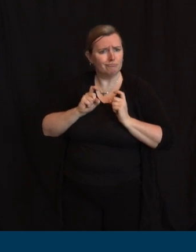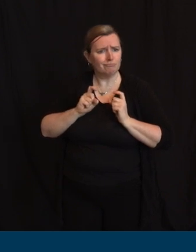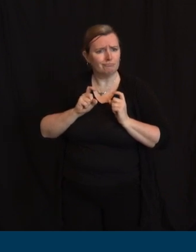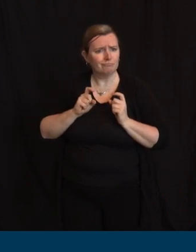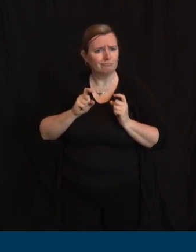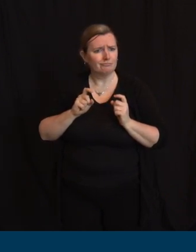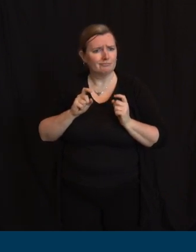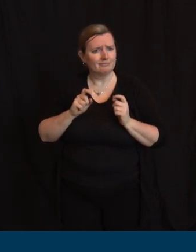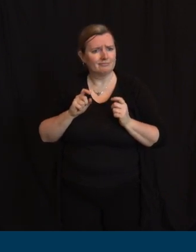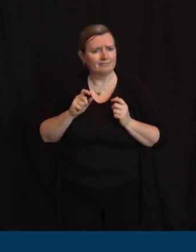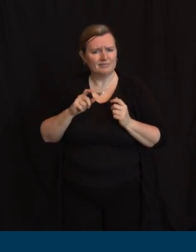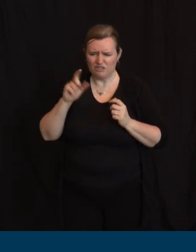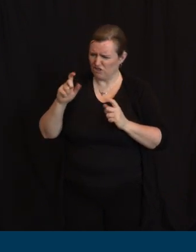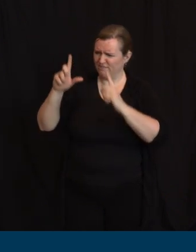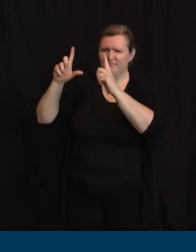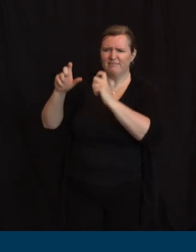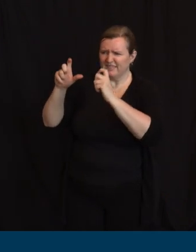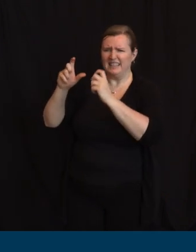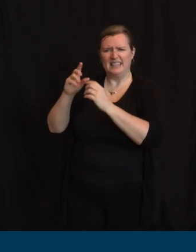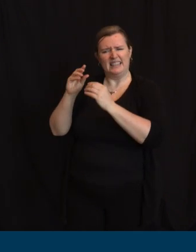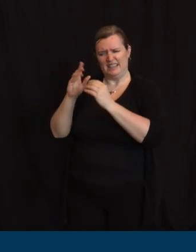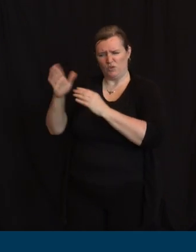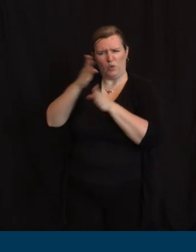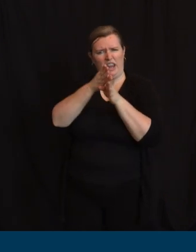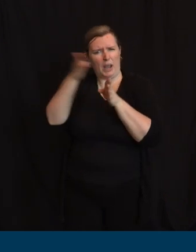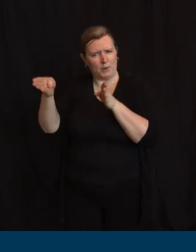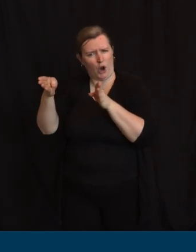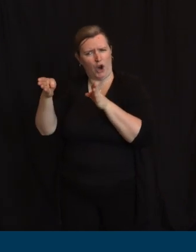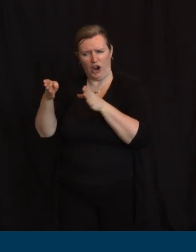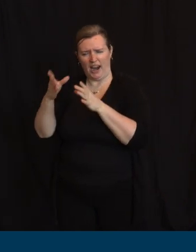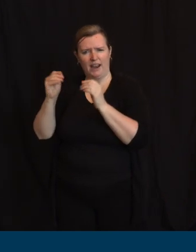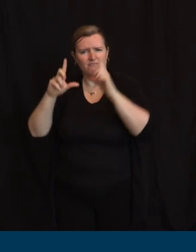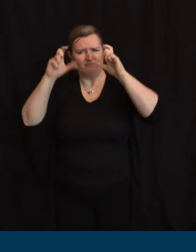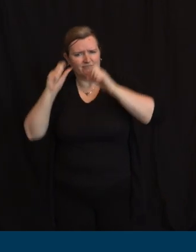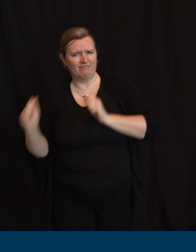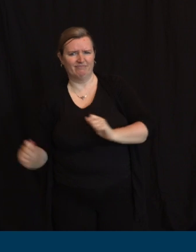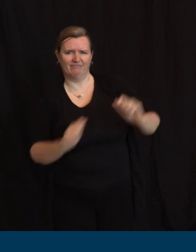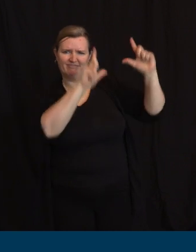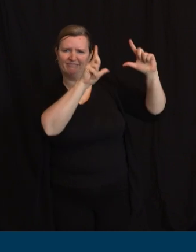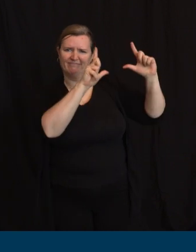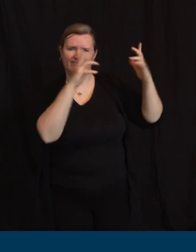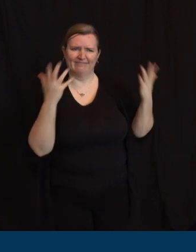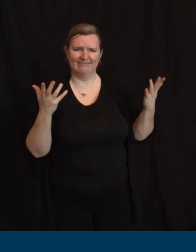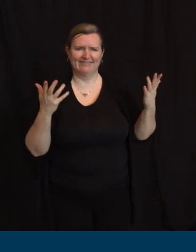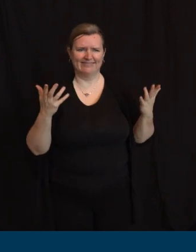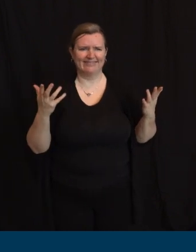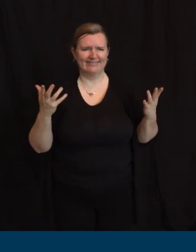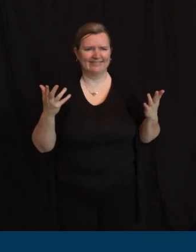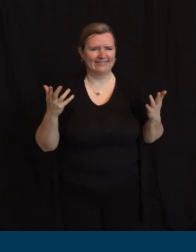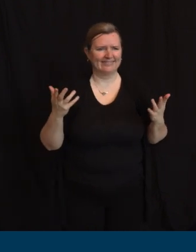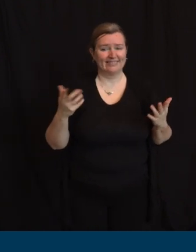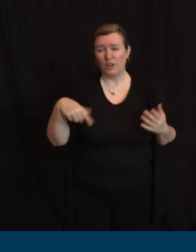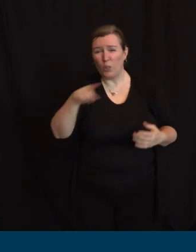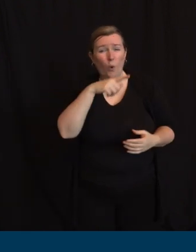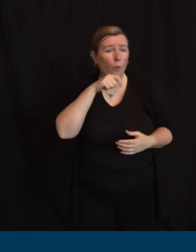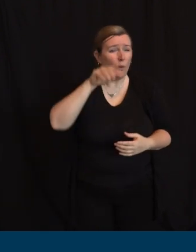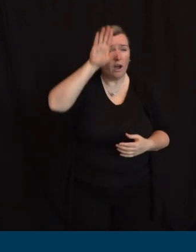so hold that thought. Thank you, Pat. And again, to the Knucklehead Hall of Shame, it just is